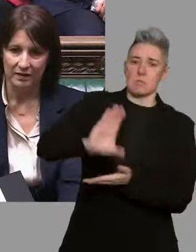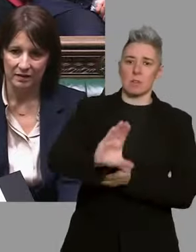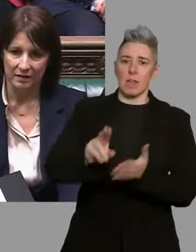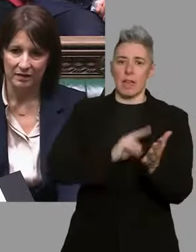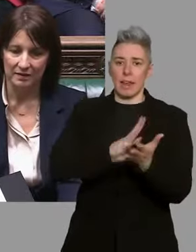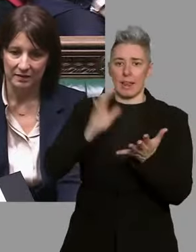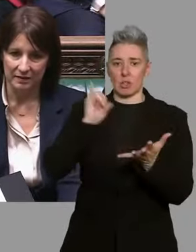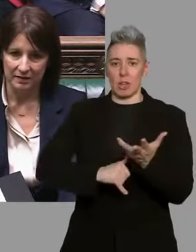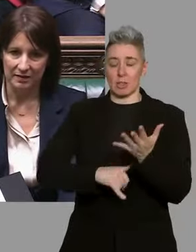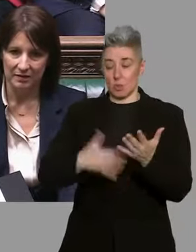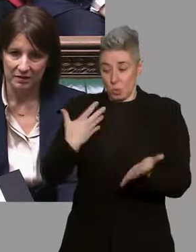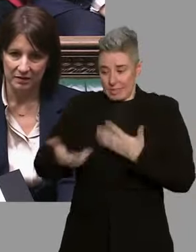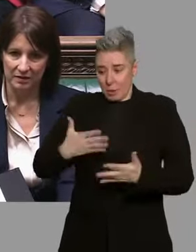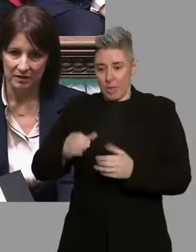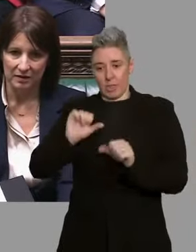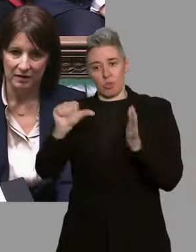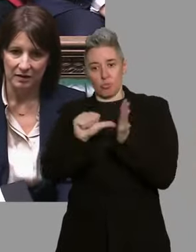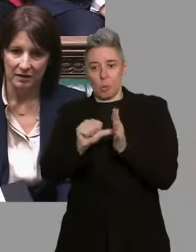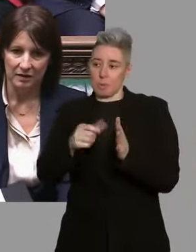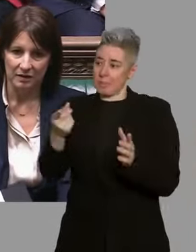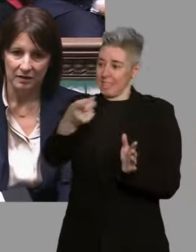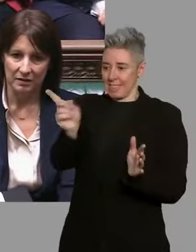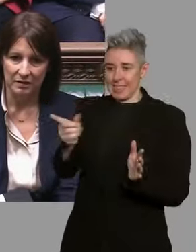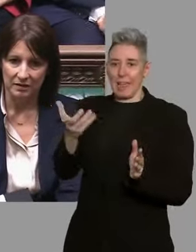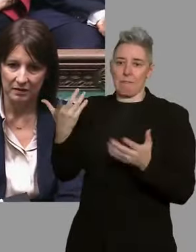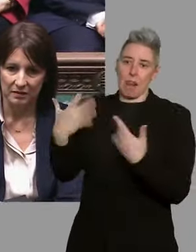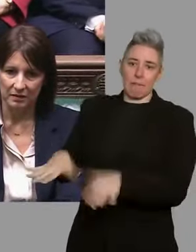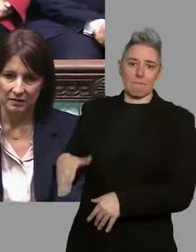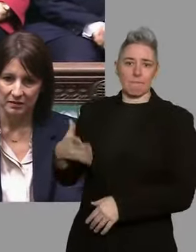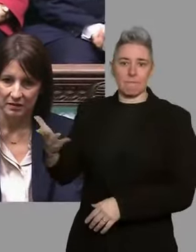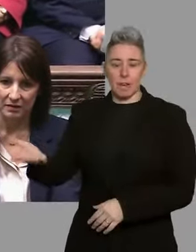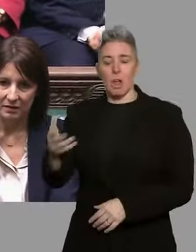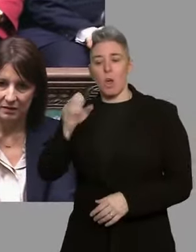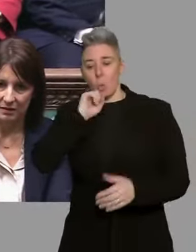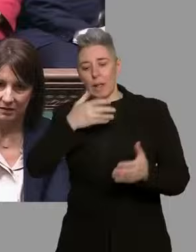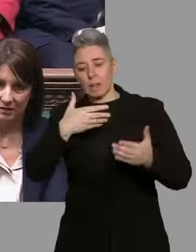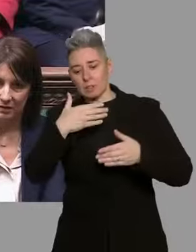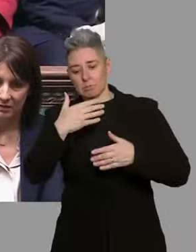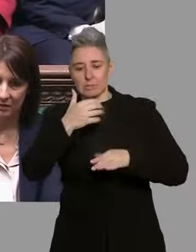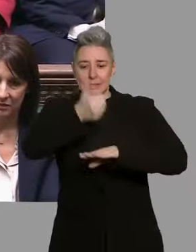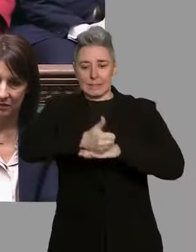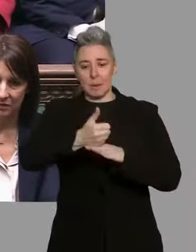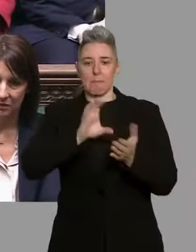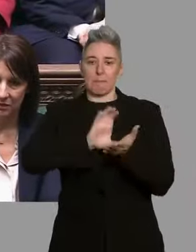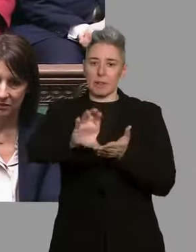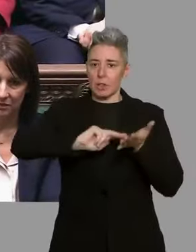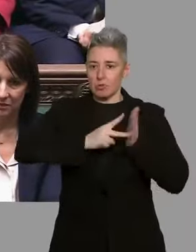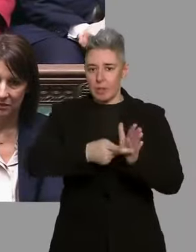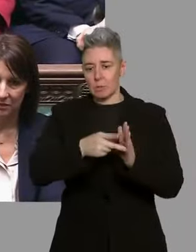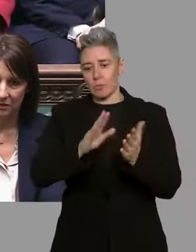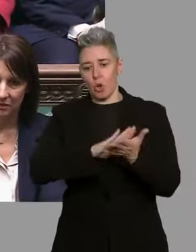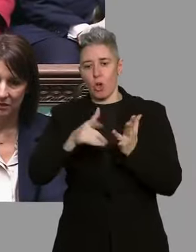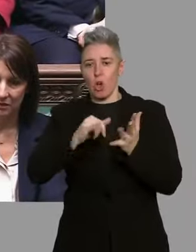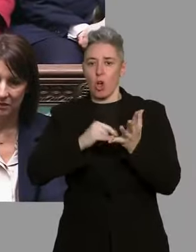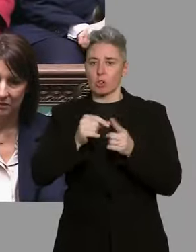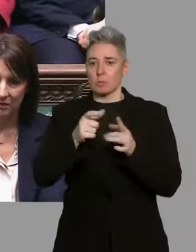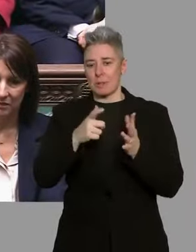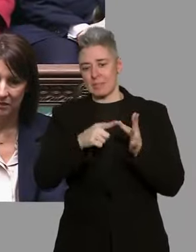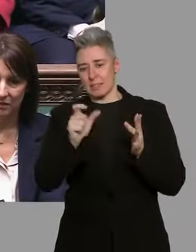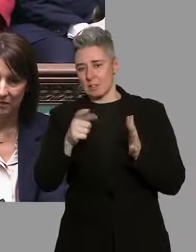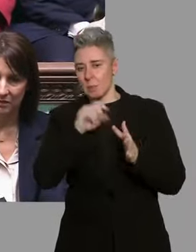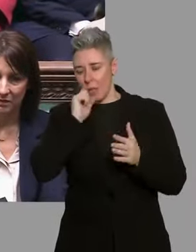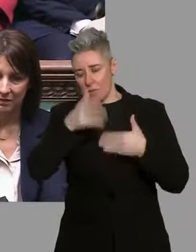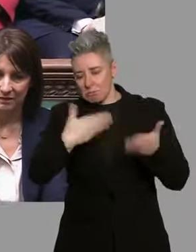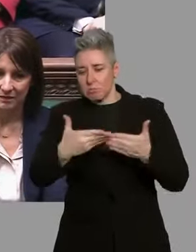arrangements for hospices in the new year. But it's the same old, same old. They want all the benefits. She said to herself she wants all